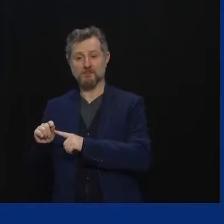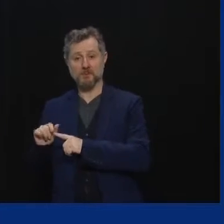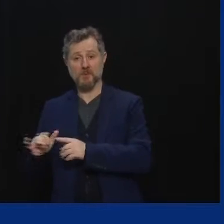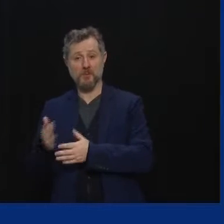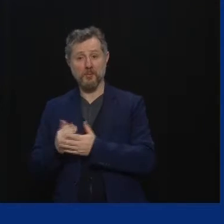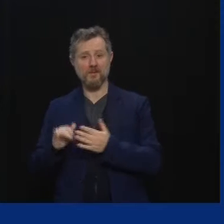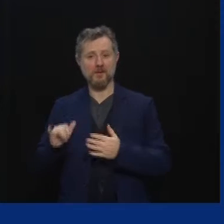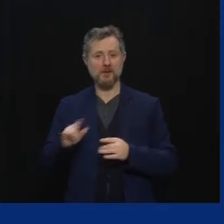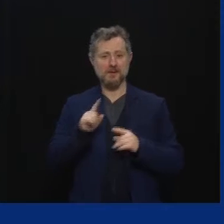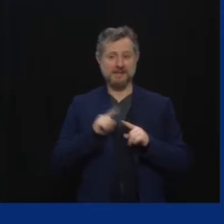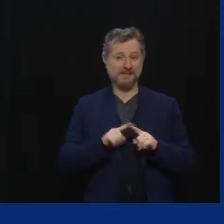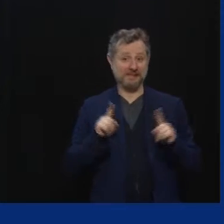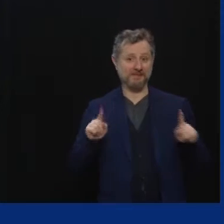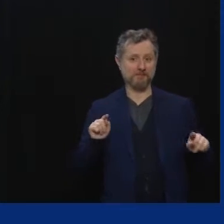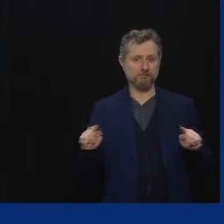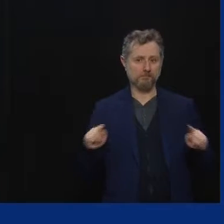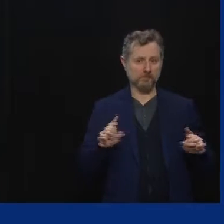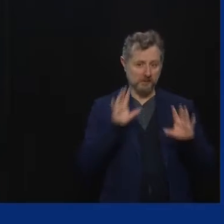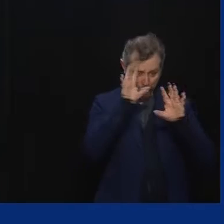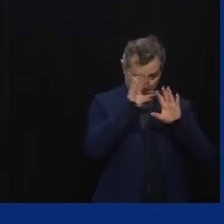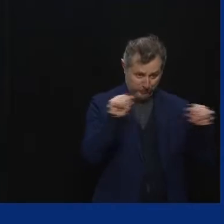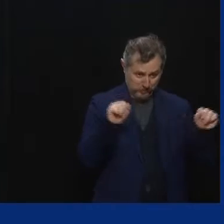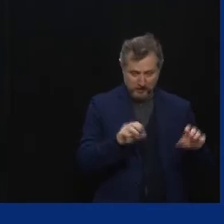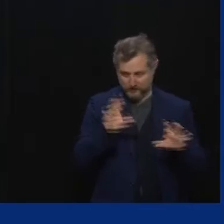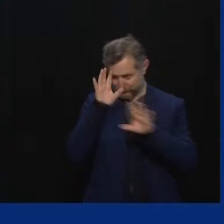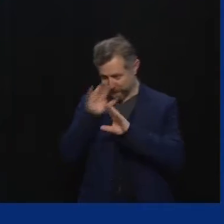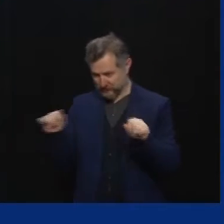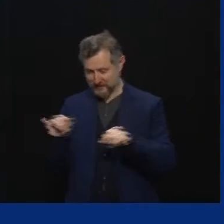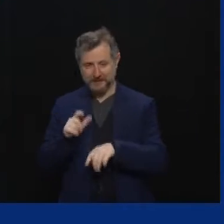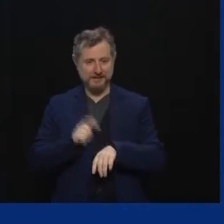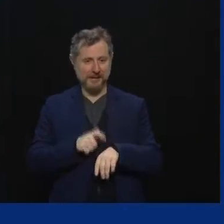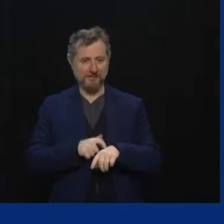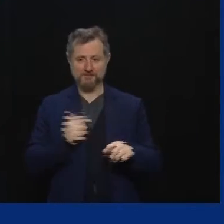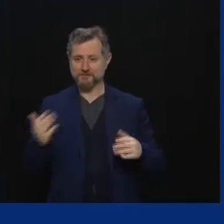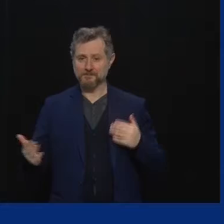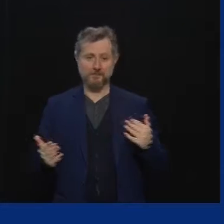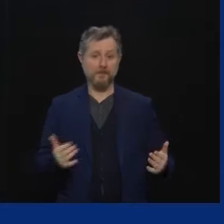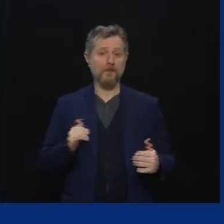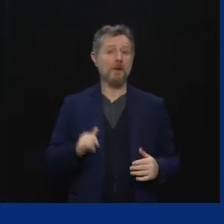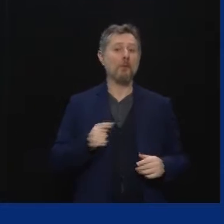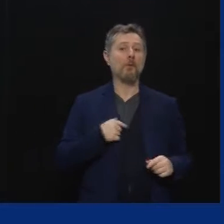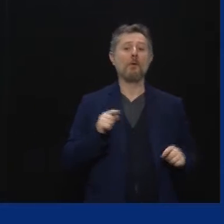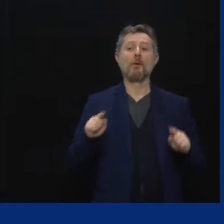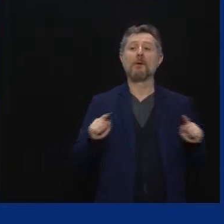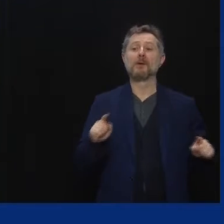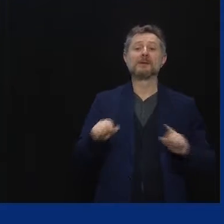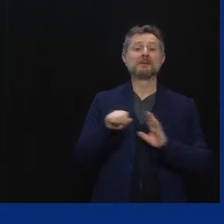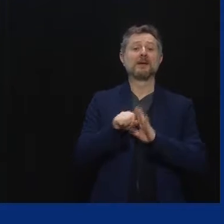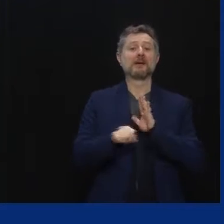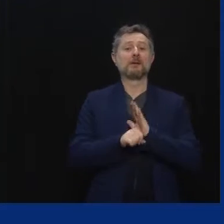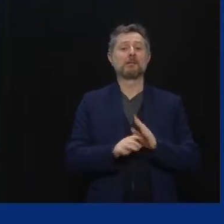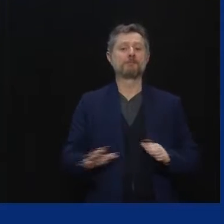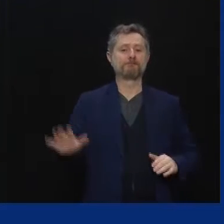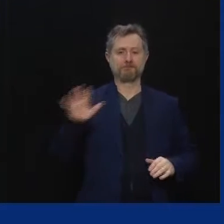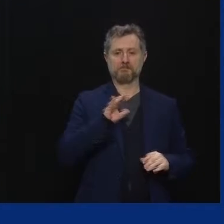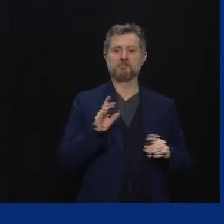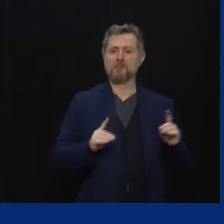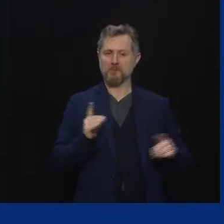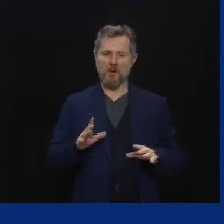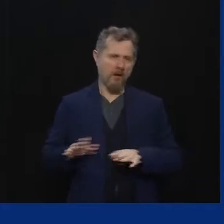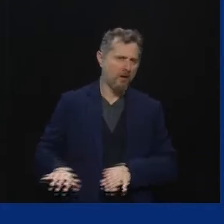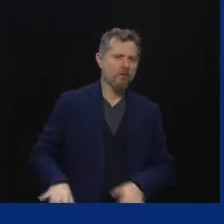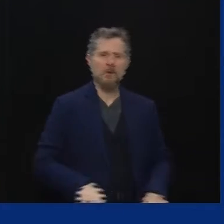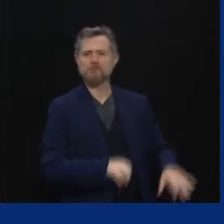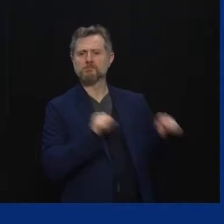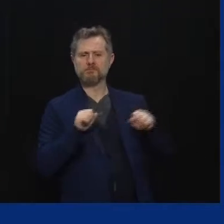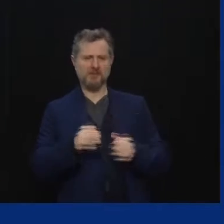required there to be people in other states who took leadership positions. And I'm really, really proud that our White House,